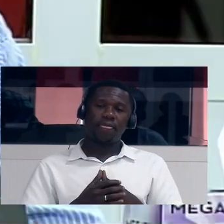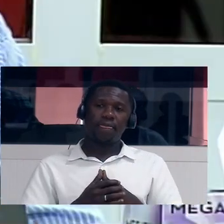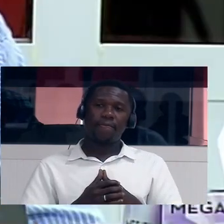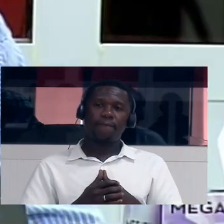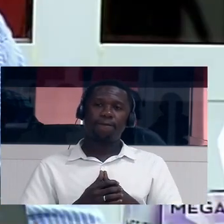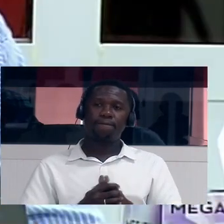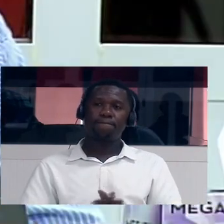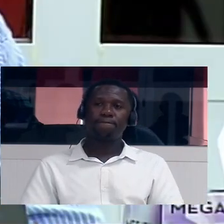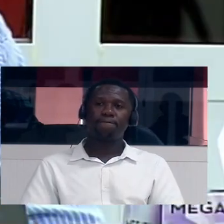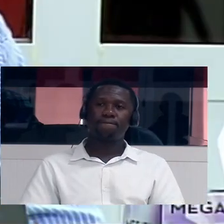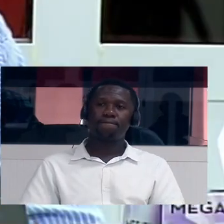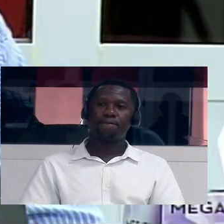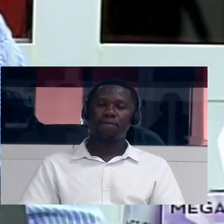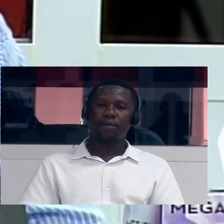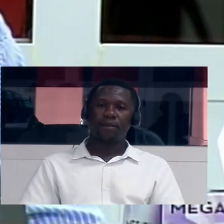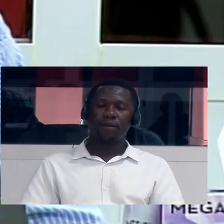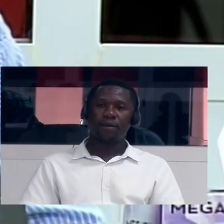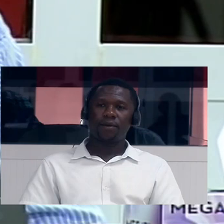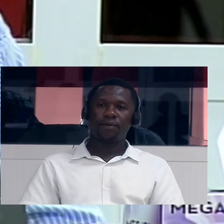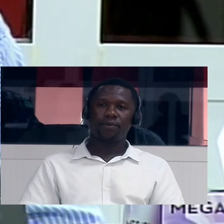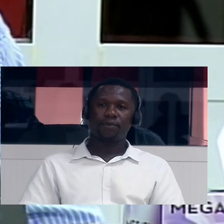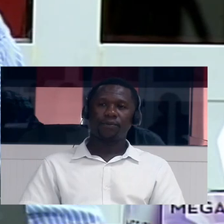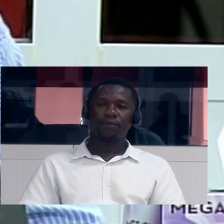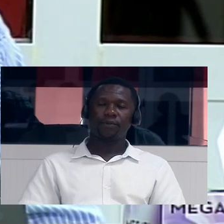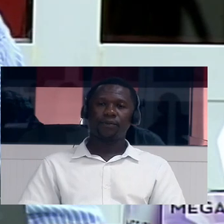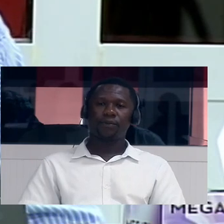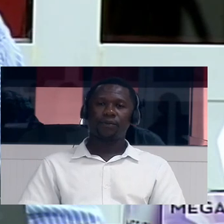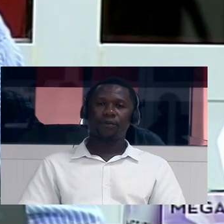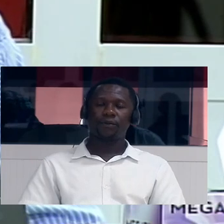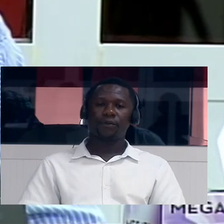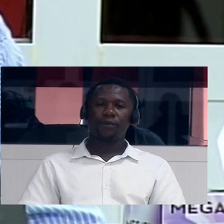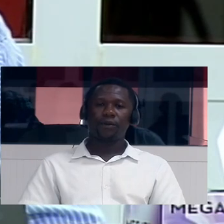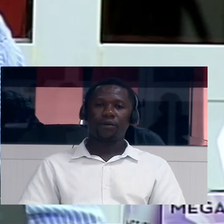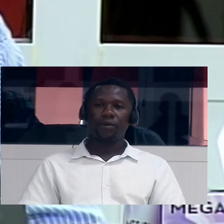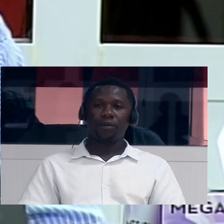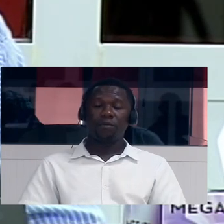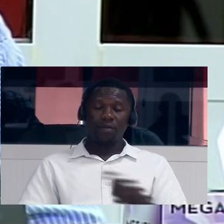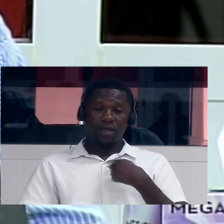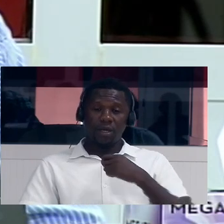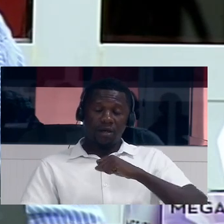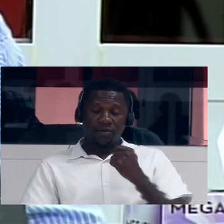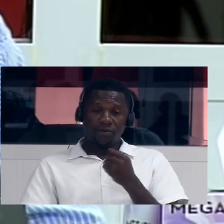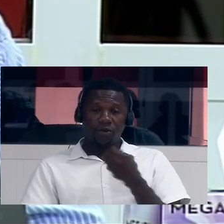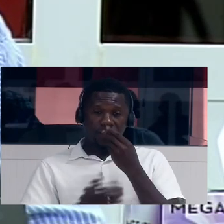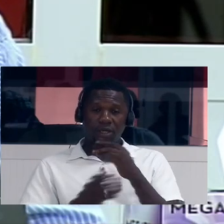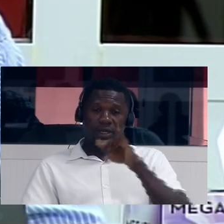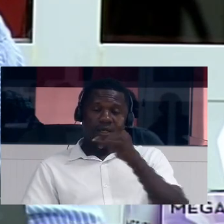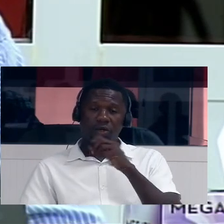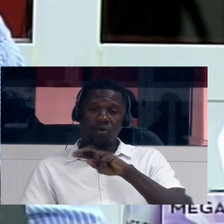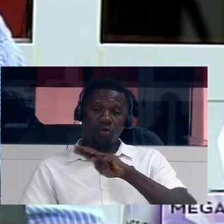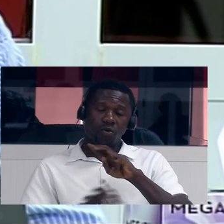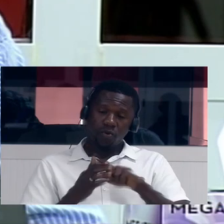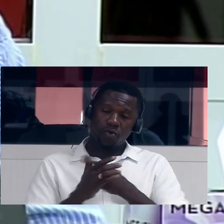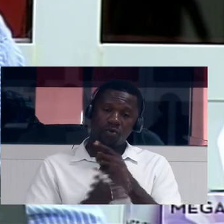Shall I speak? Yes, please. Go ahead. I refuse to say yes or no, because if I